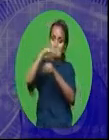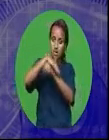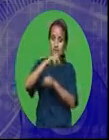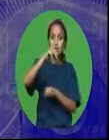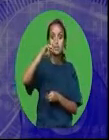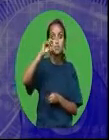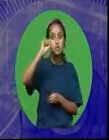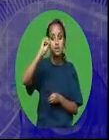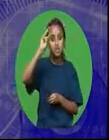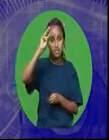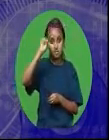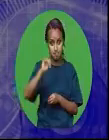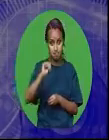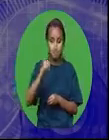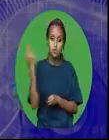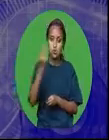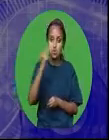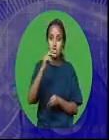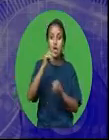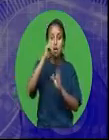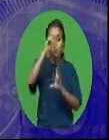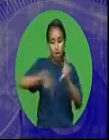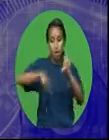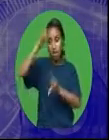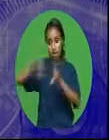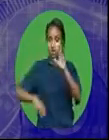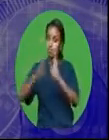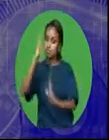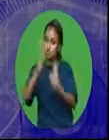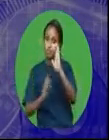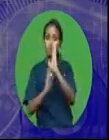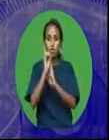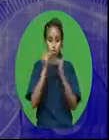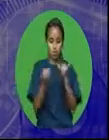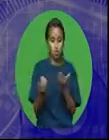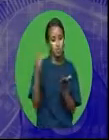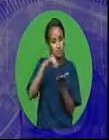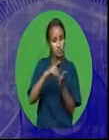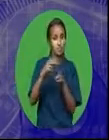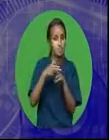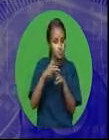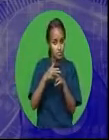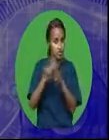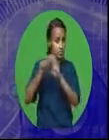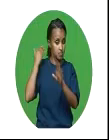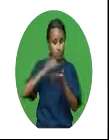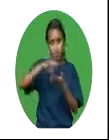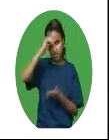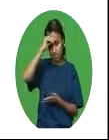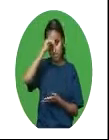prisms using parallel line development. Let's briefly revise the previous lesson as